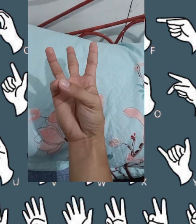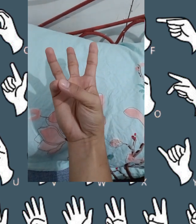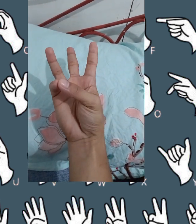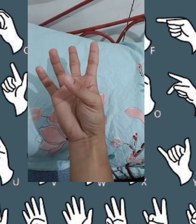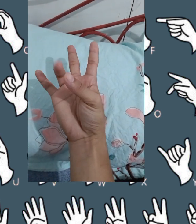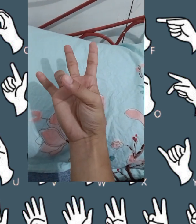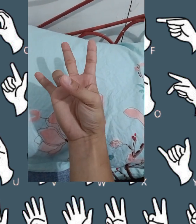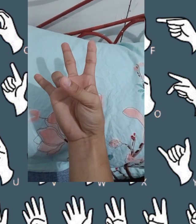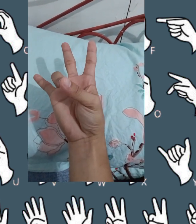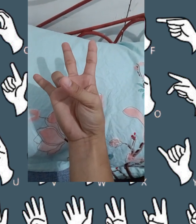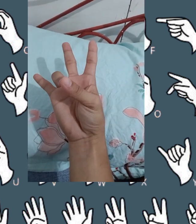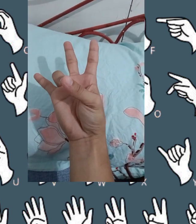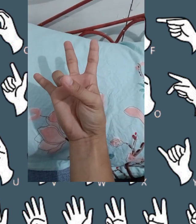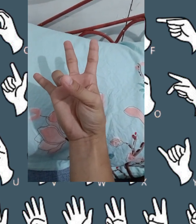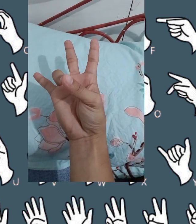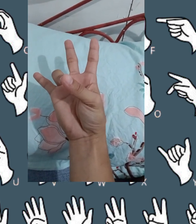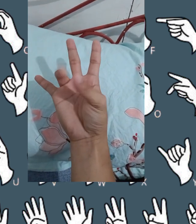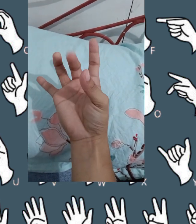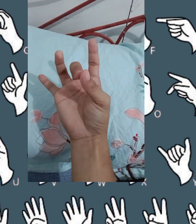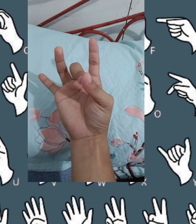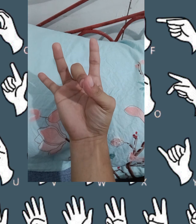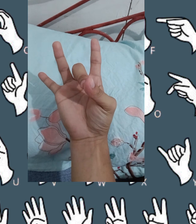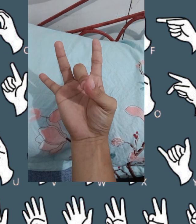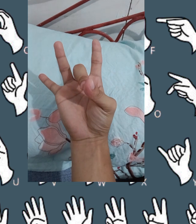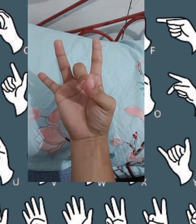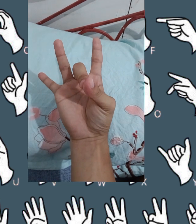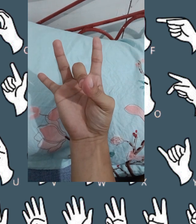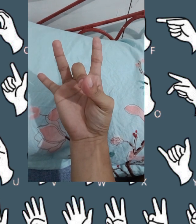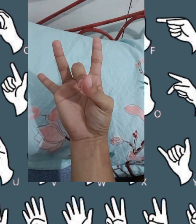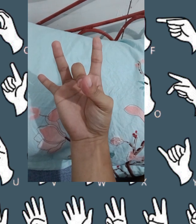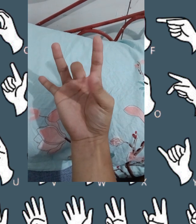6, 7, 8,